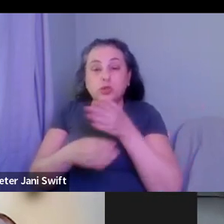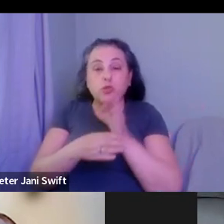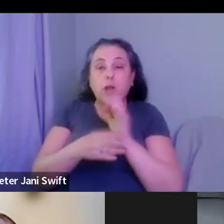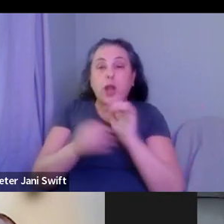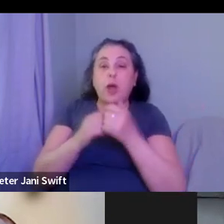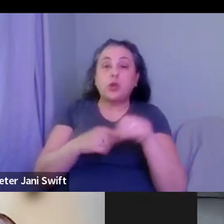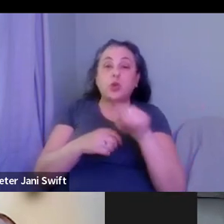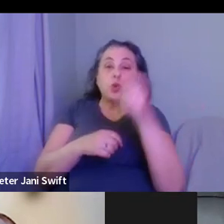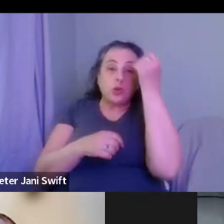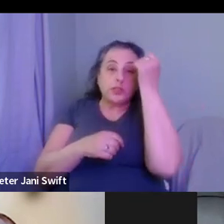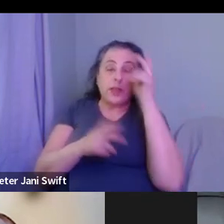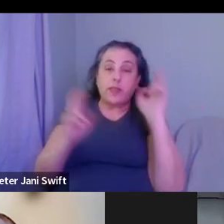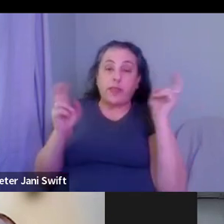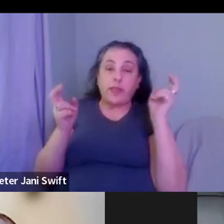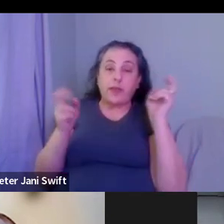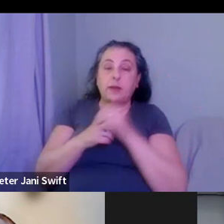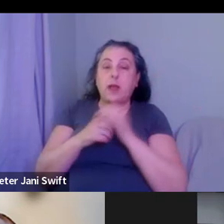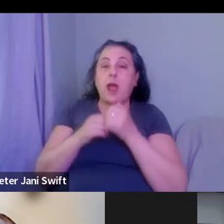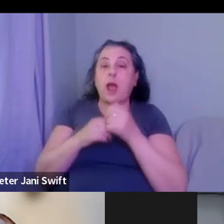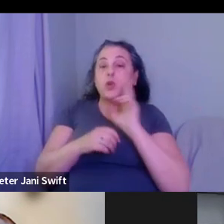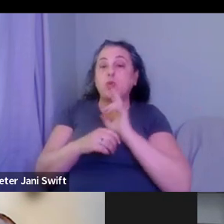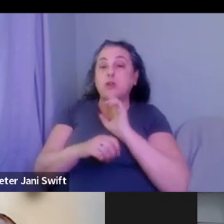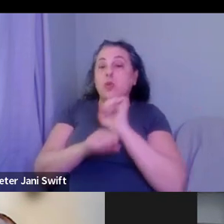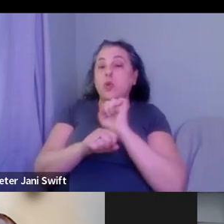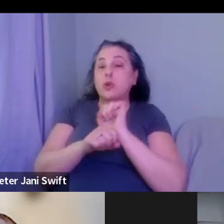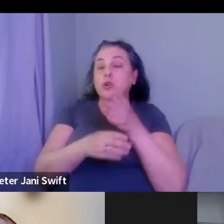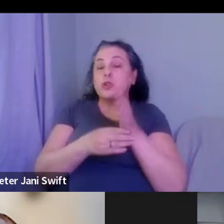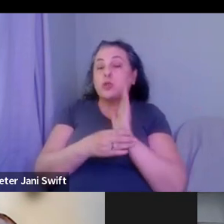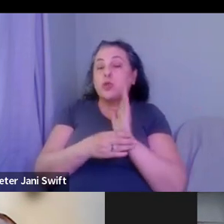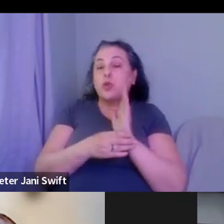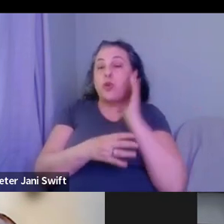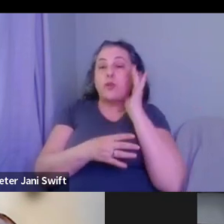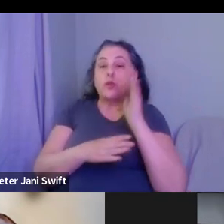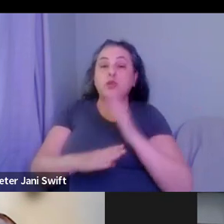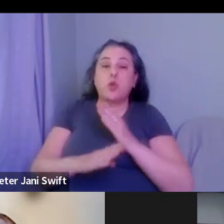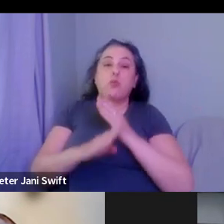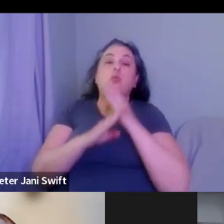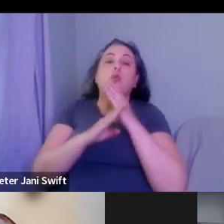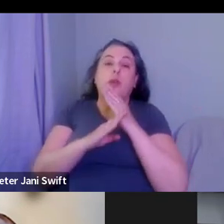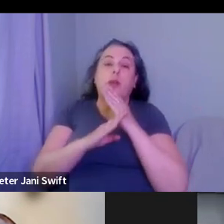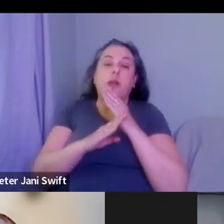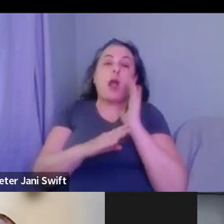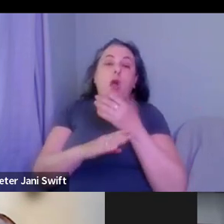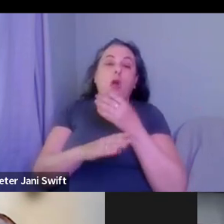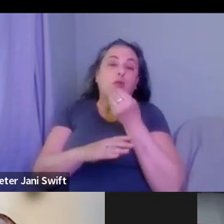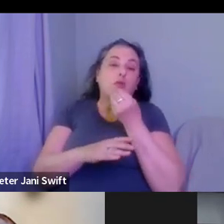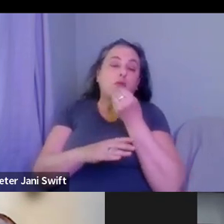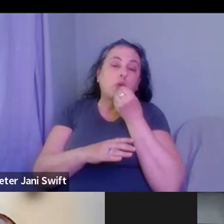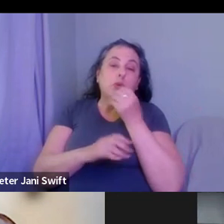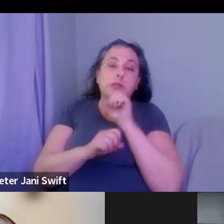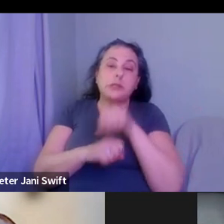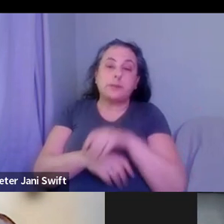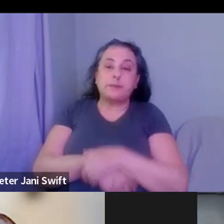this theme? How do restaurant workers' rights fit into future-proofing our food system? So,